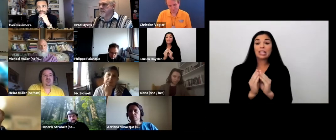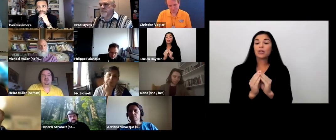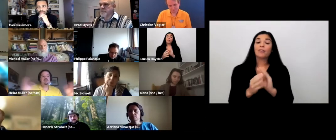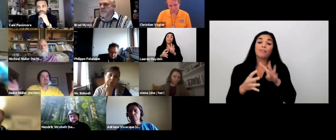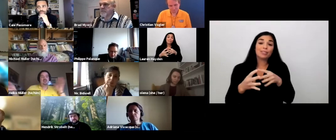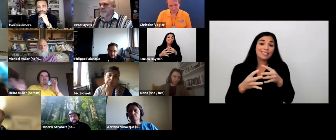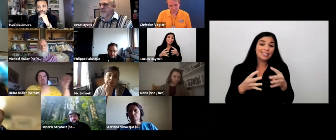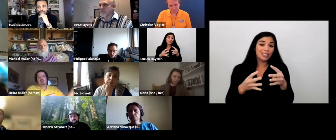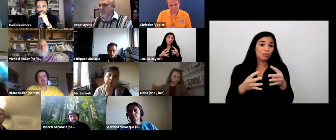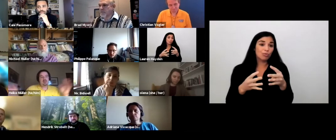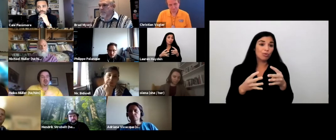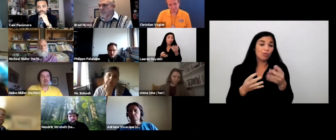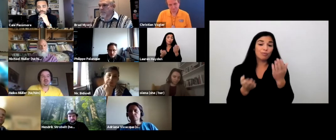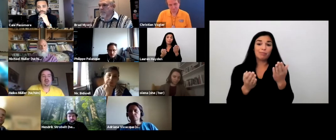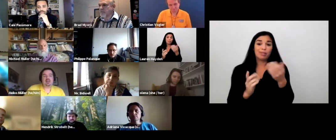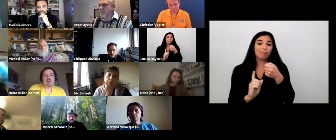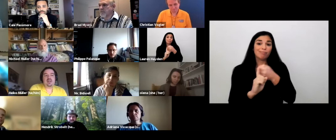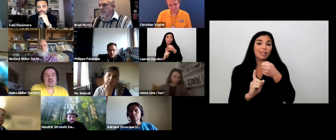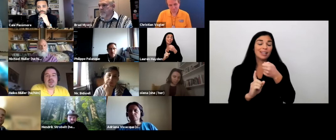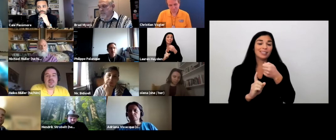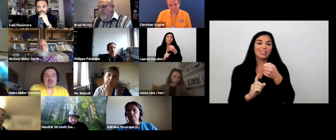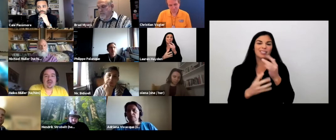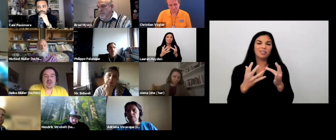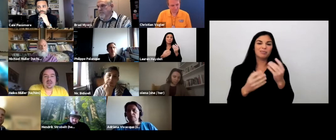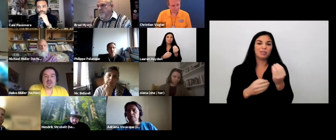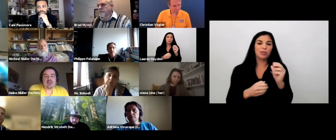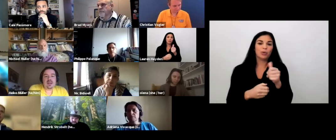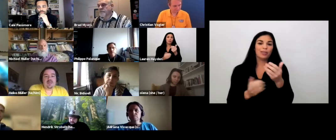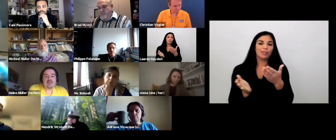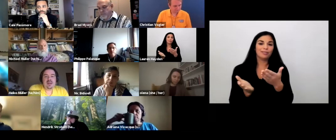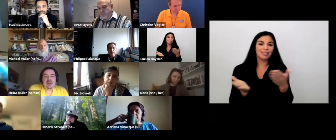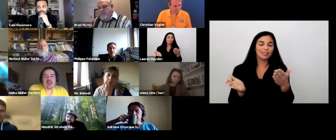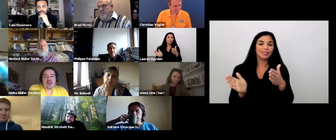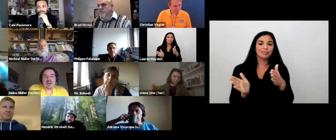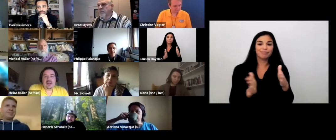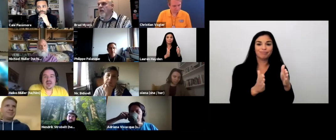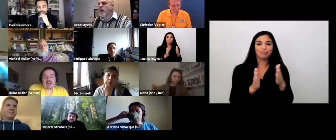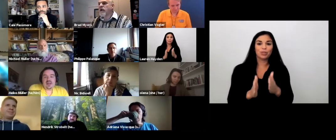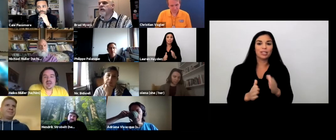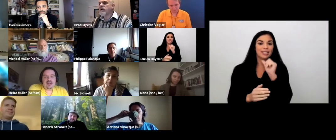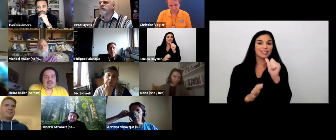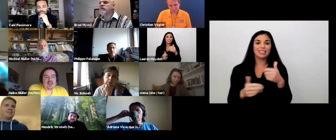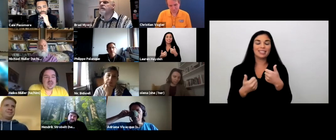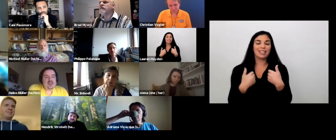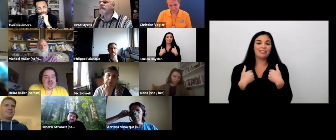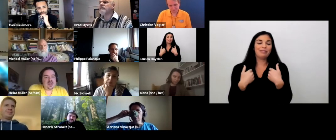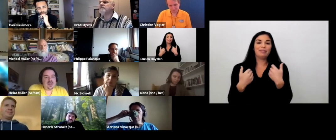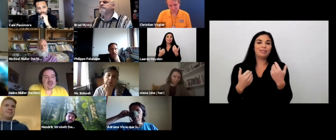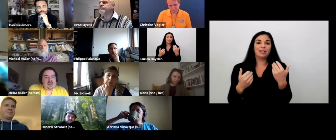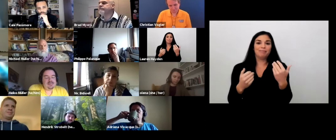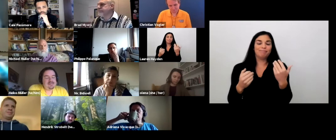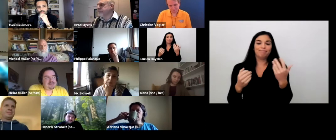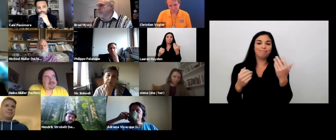that was determined by some other things that the organizers didn't have any agency